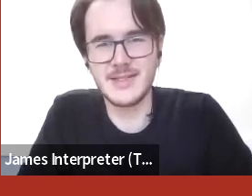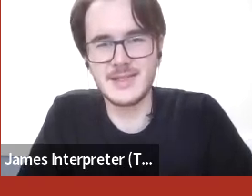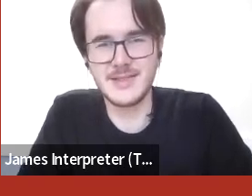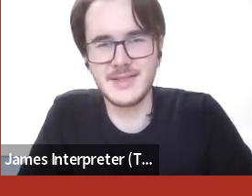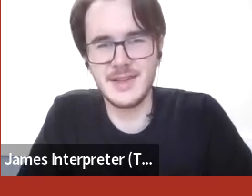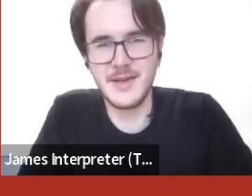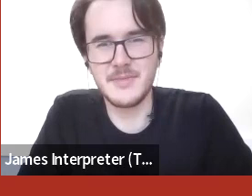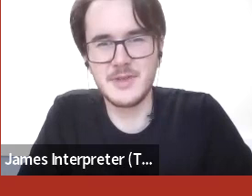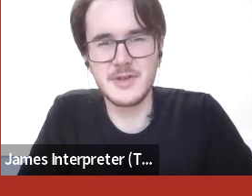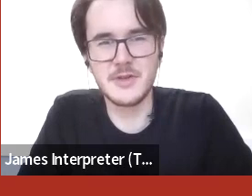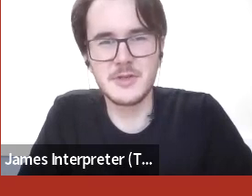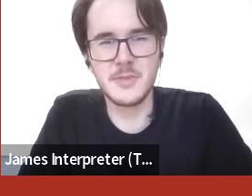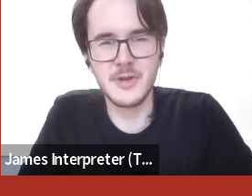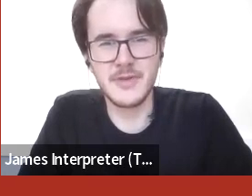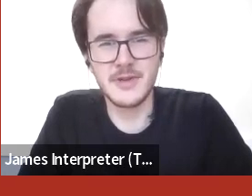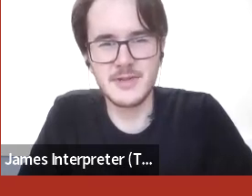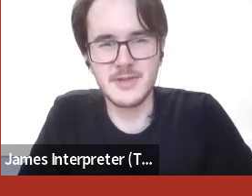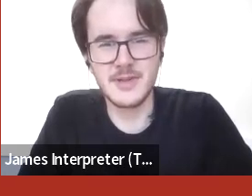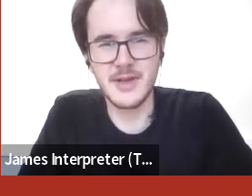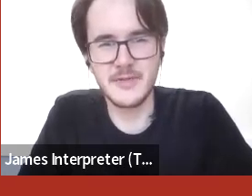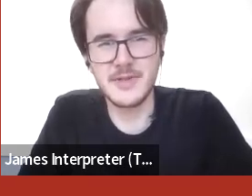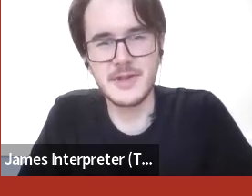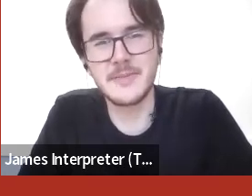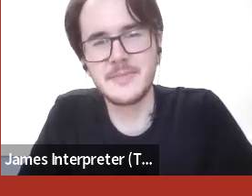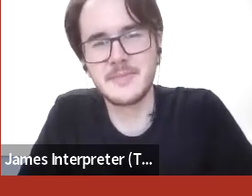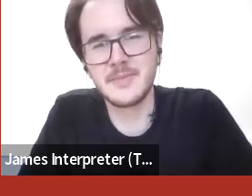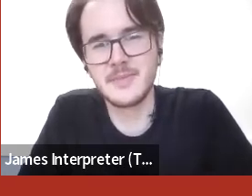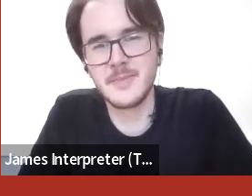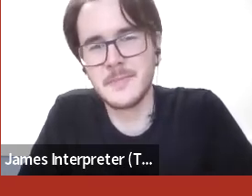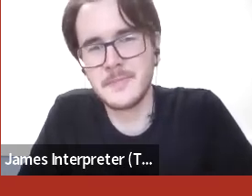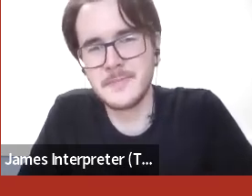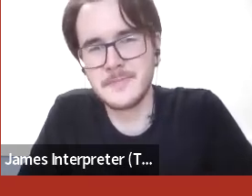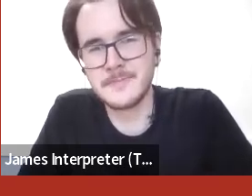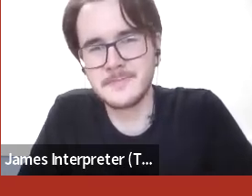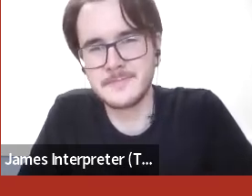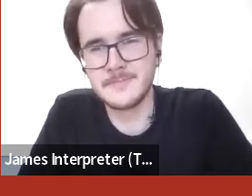S. Yeah, just your two smaller fingers just hanging off each other.